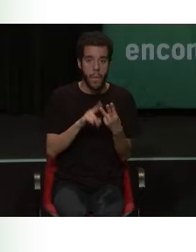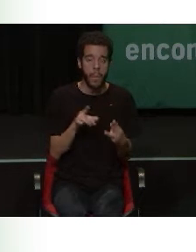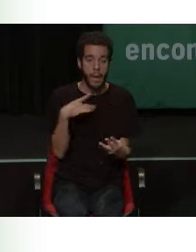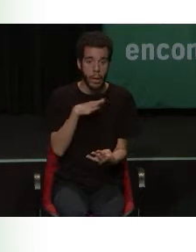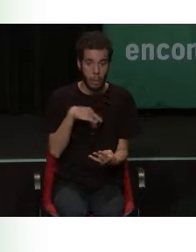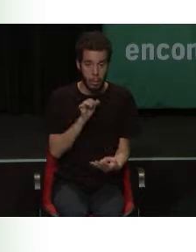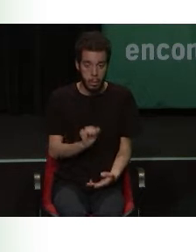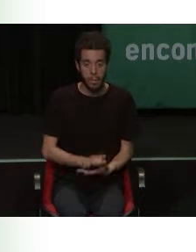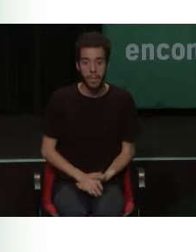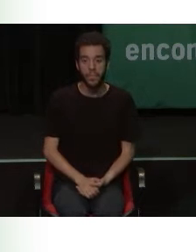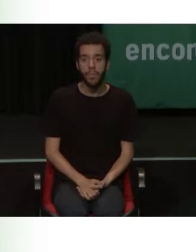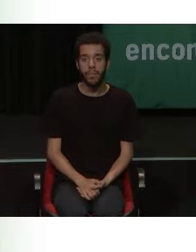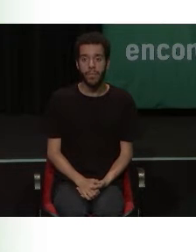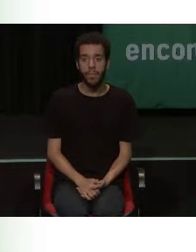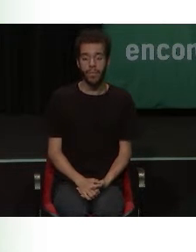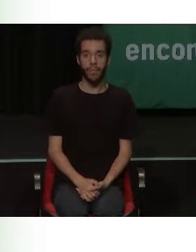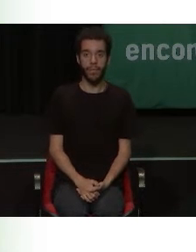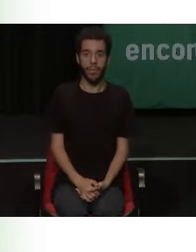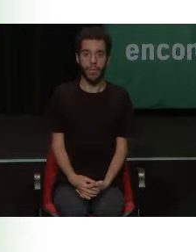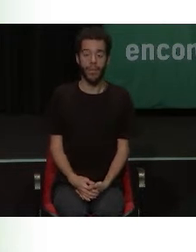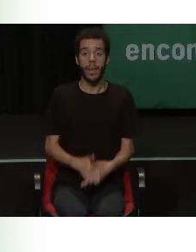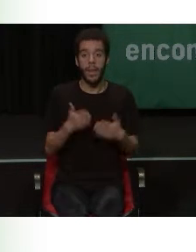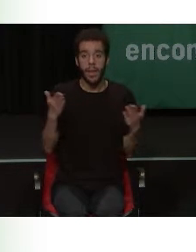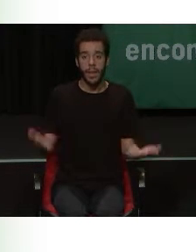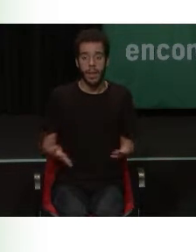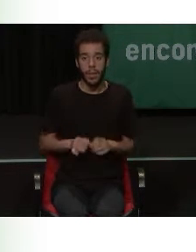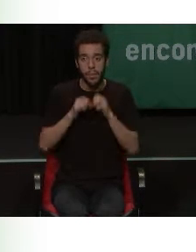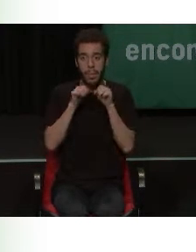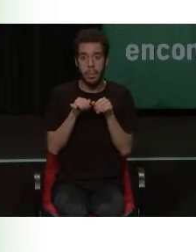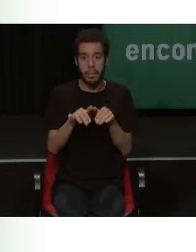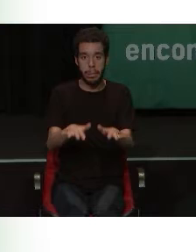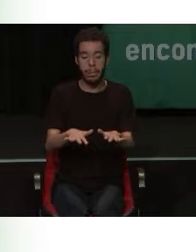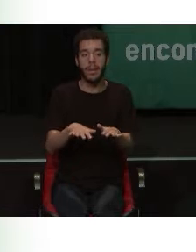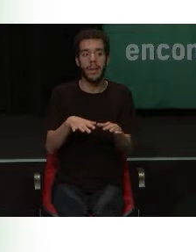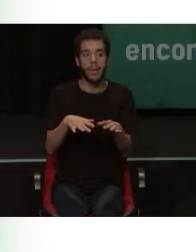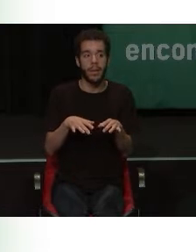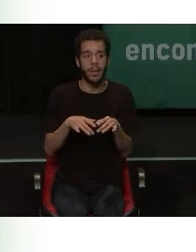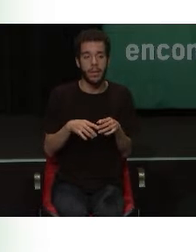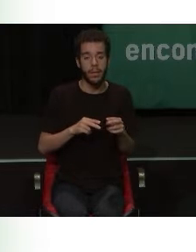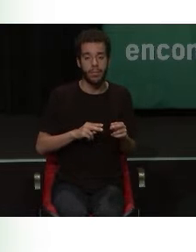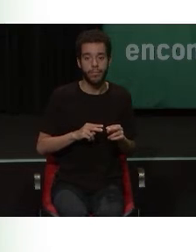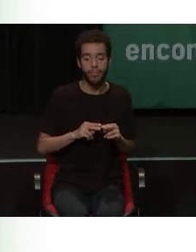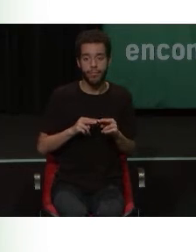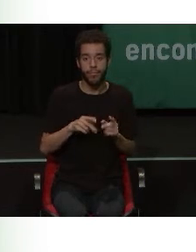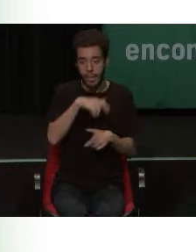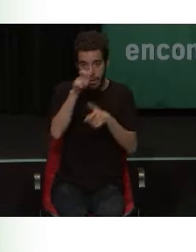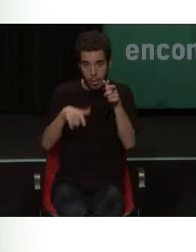specific bacteria. This is a fact in Portugal, in Europe, in the world. This dissemination and this transmission